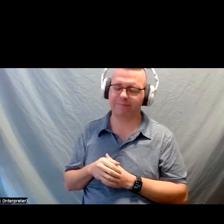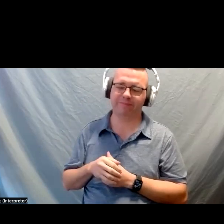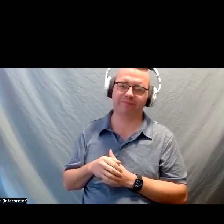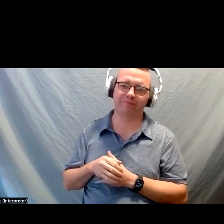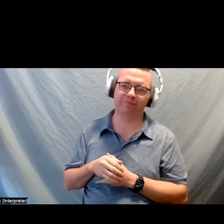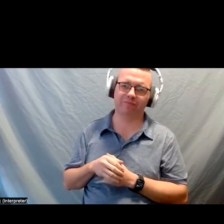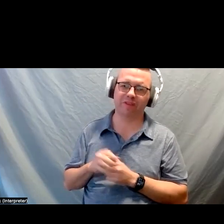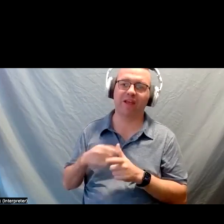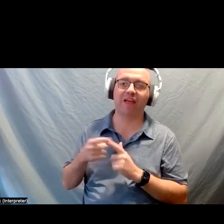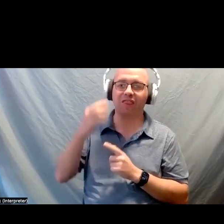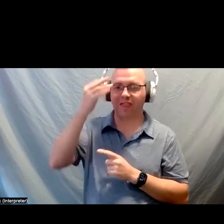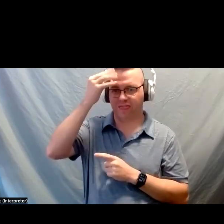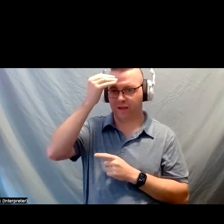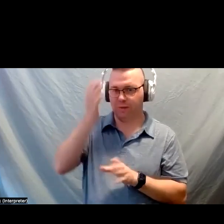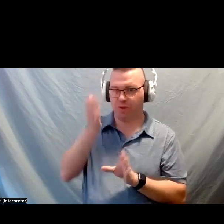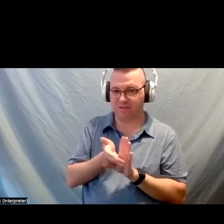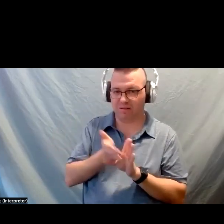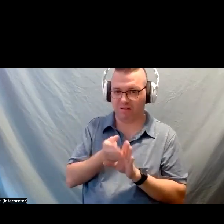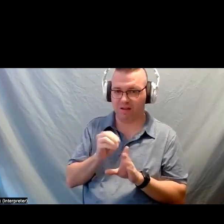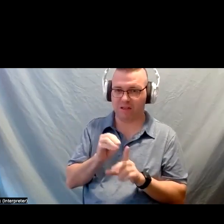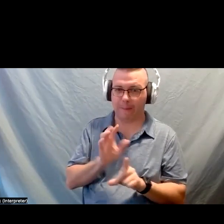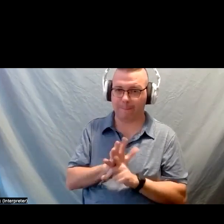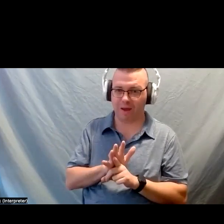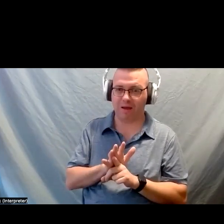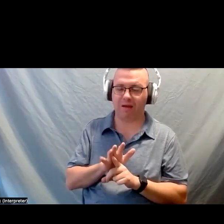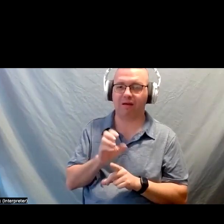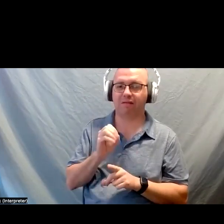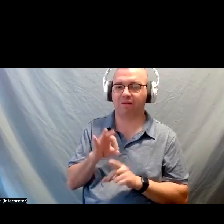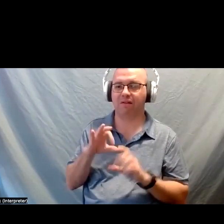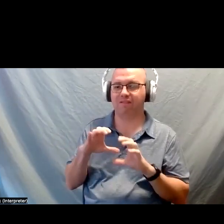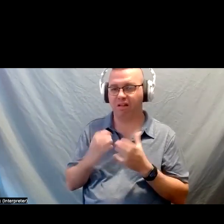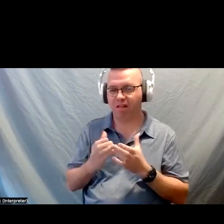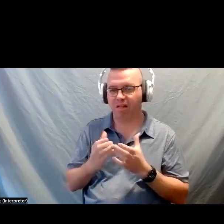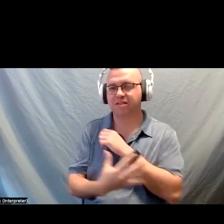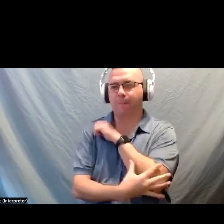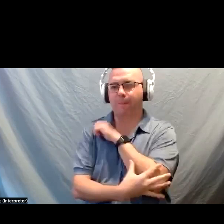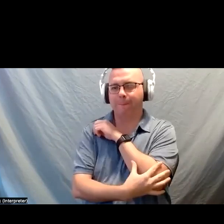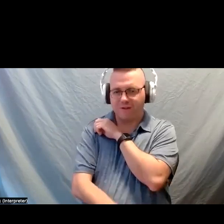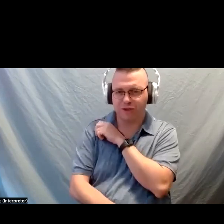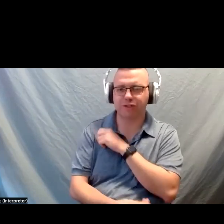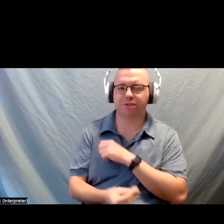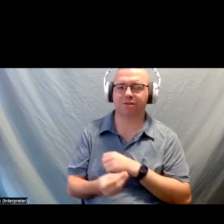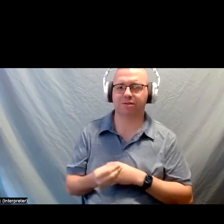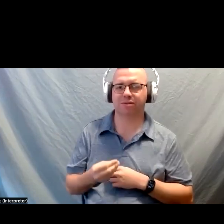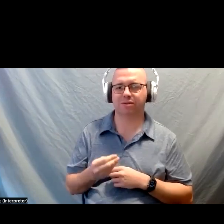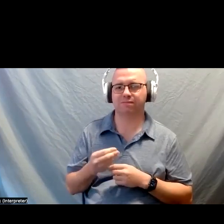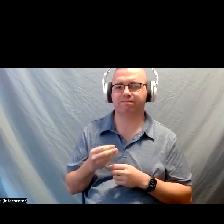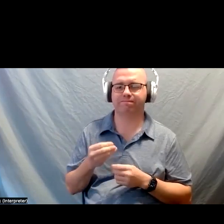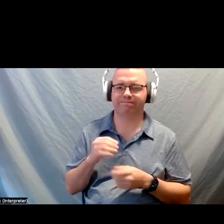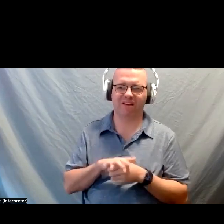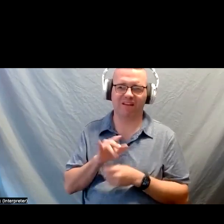And then to think about the psychological impact of class and poverty on one